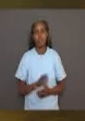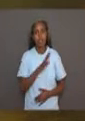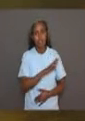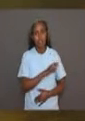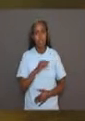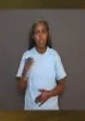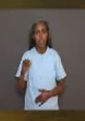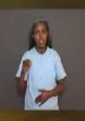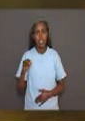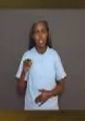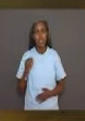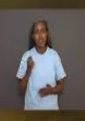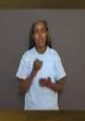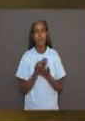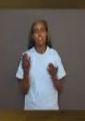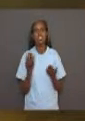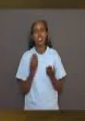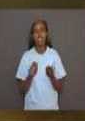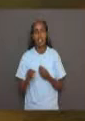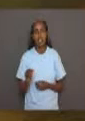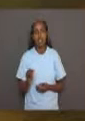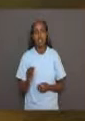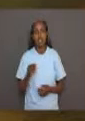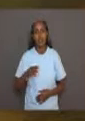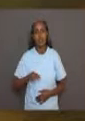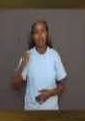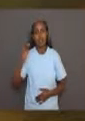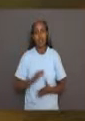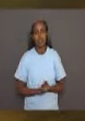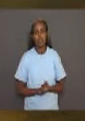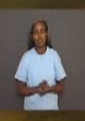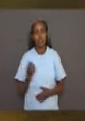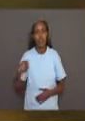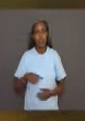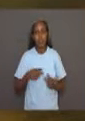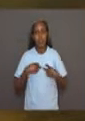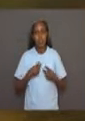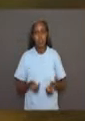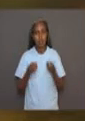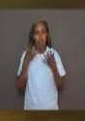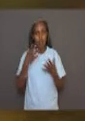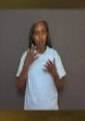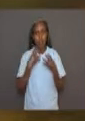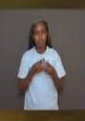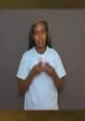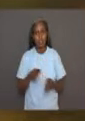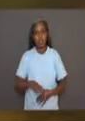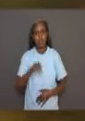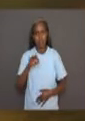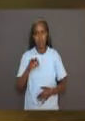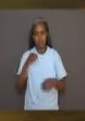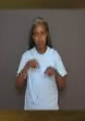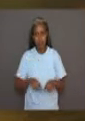and merchandising markup. We have a lot of material to cover today,